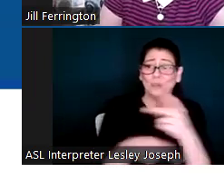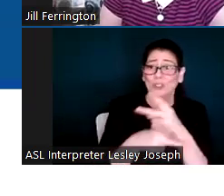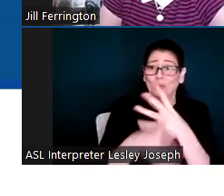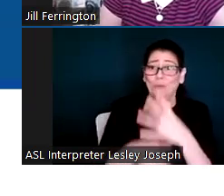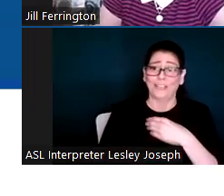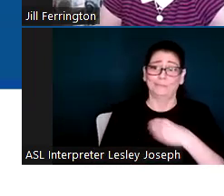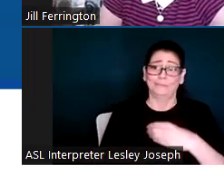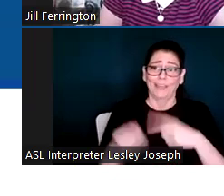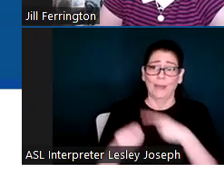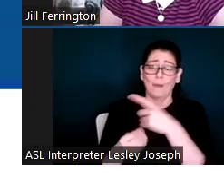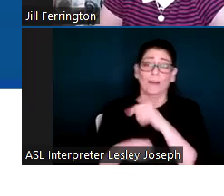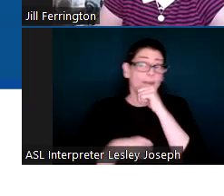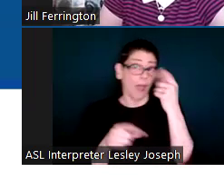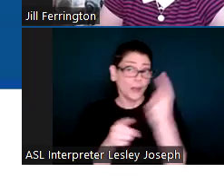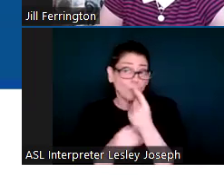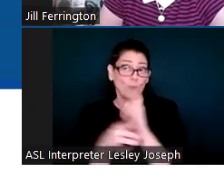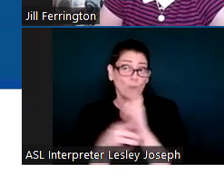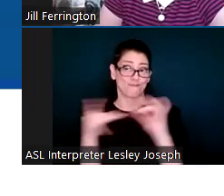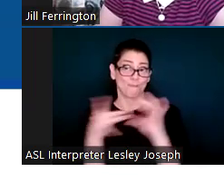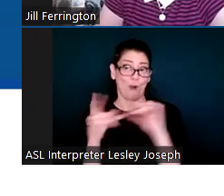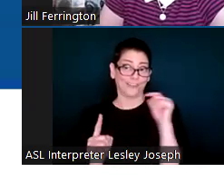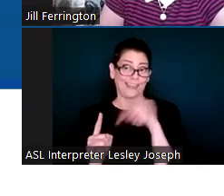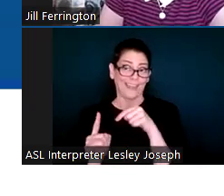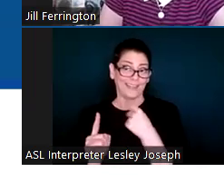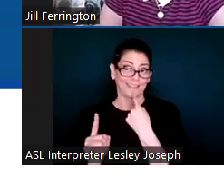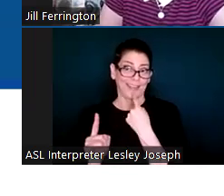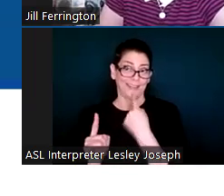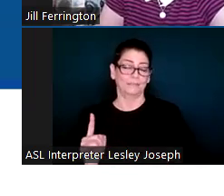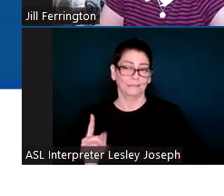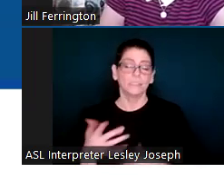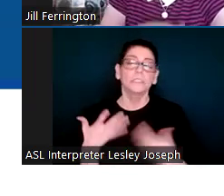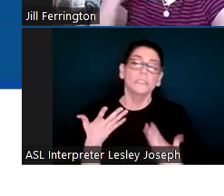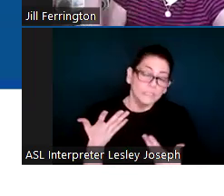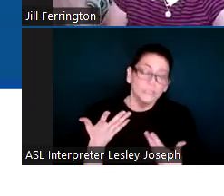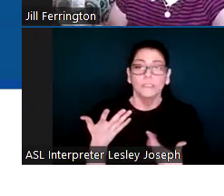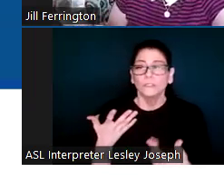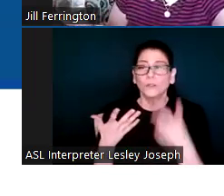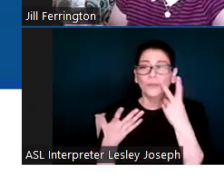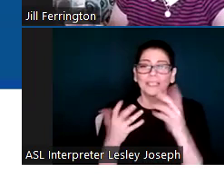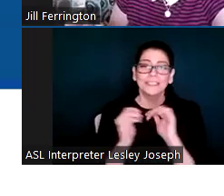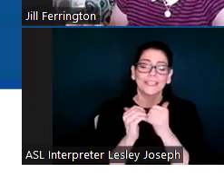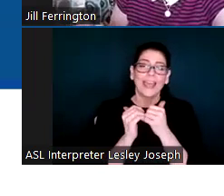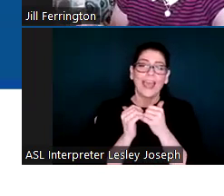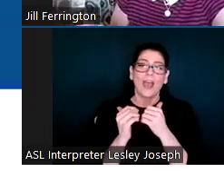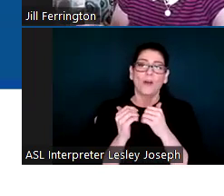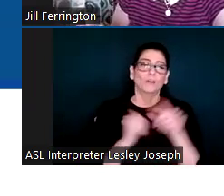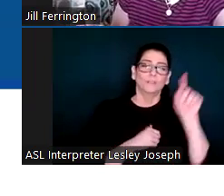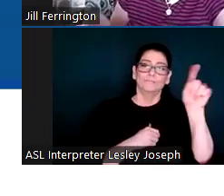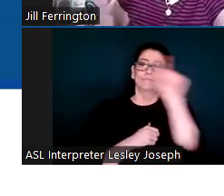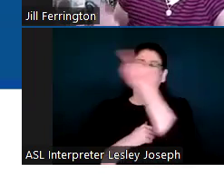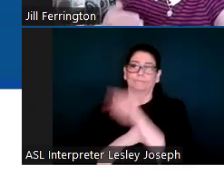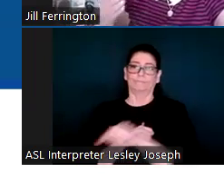an inappropriate remark that a person makes. So we can see how the areas of symptomology related to brain